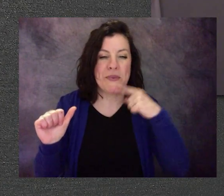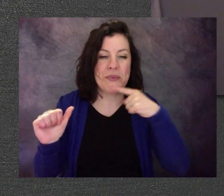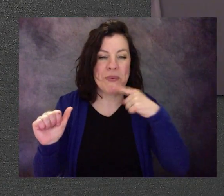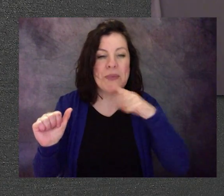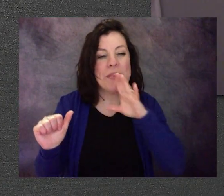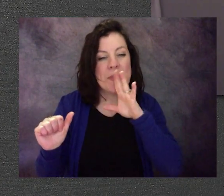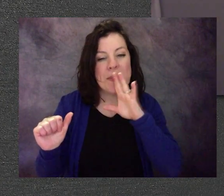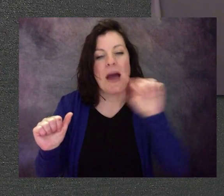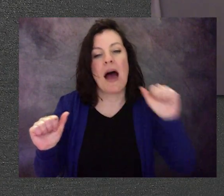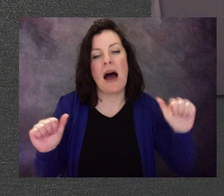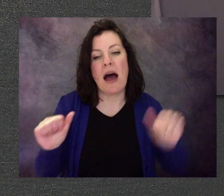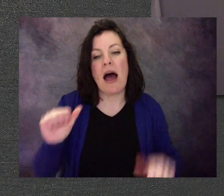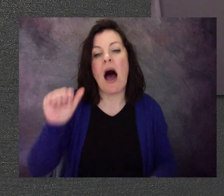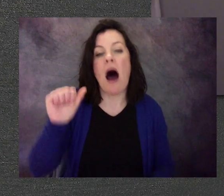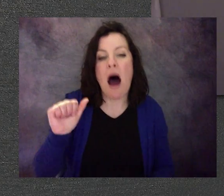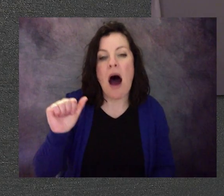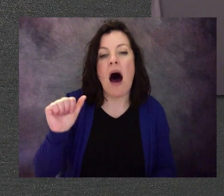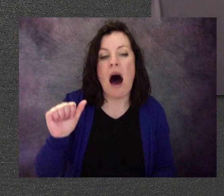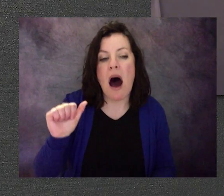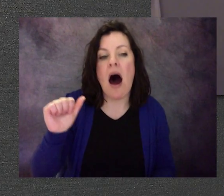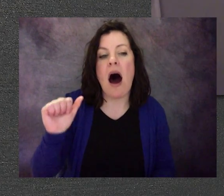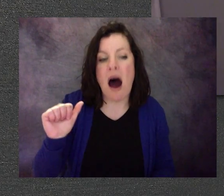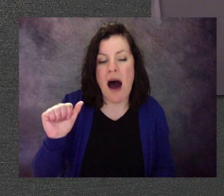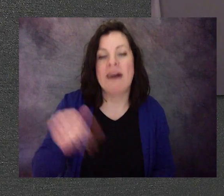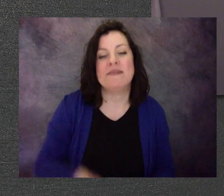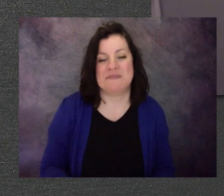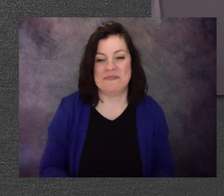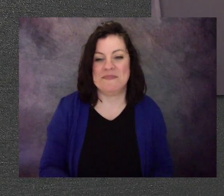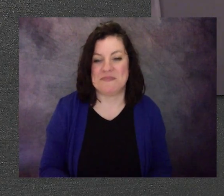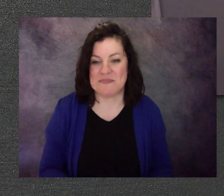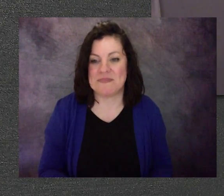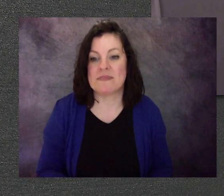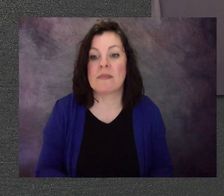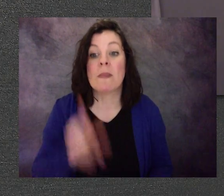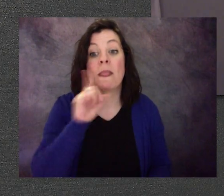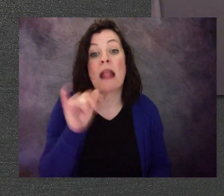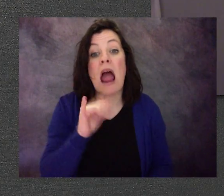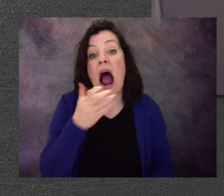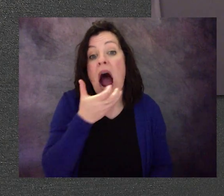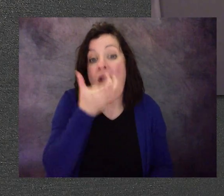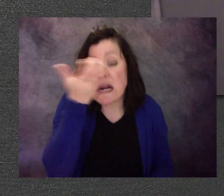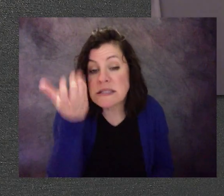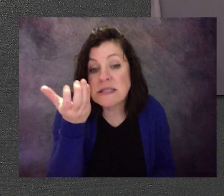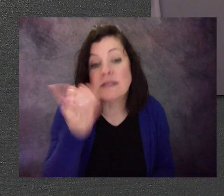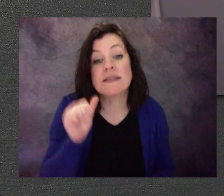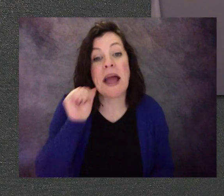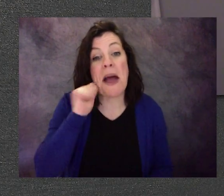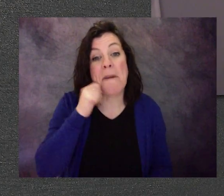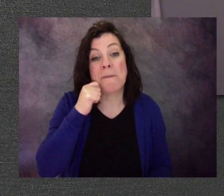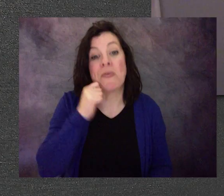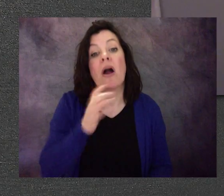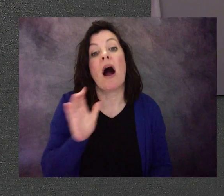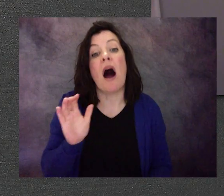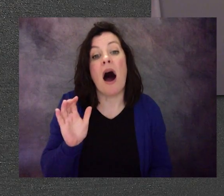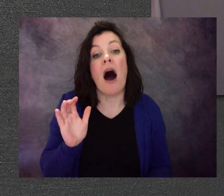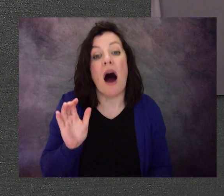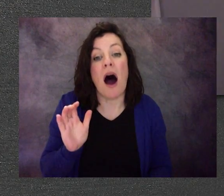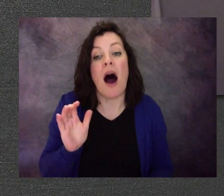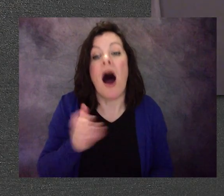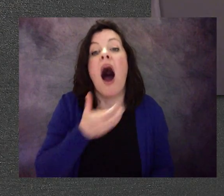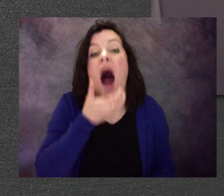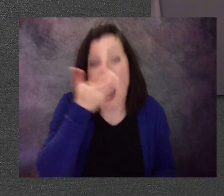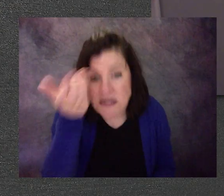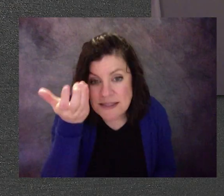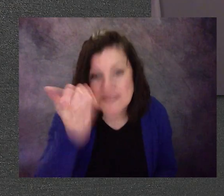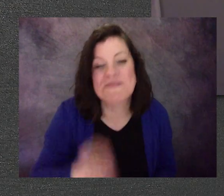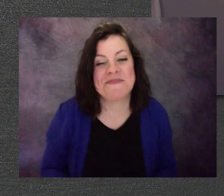Use your hand. Ah, ah, ah, just like you're eating an apple. Very nice. And the last sound is